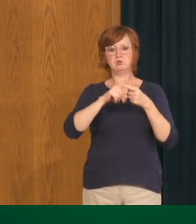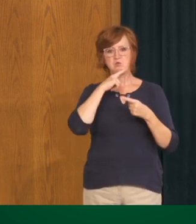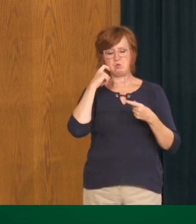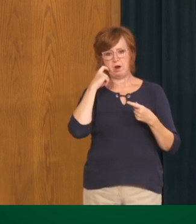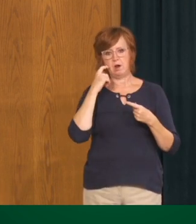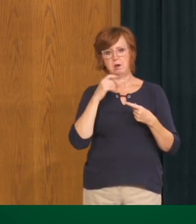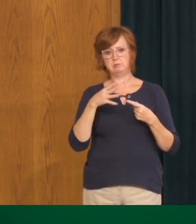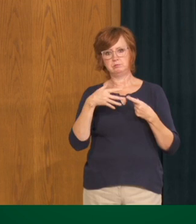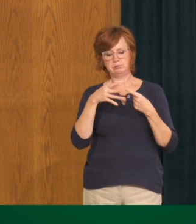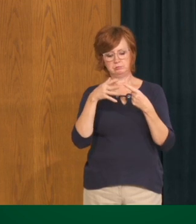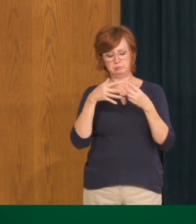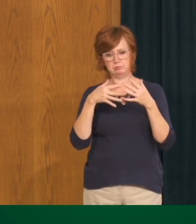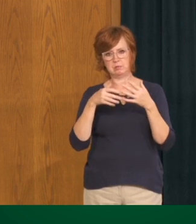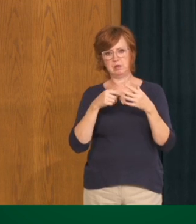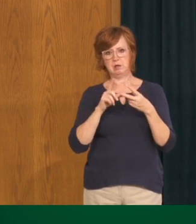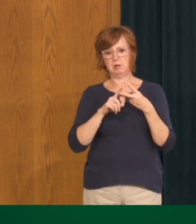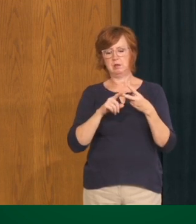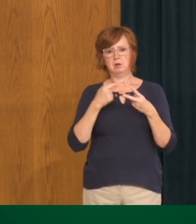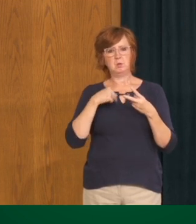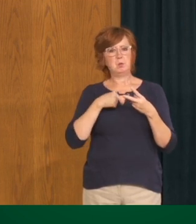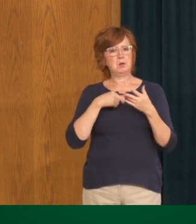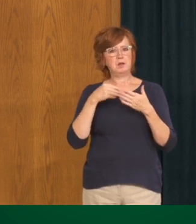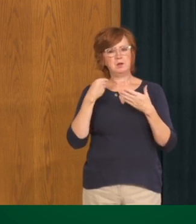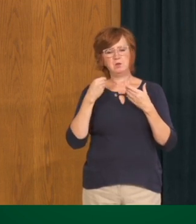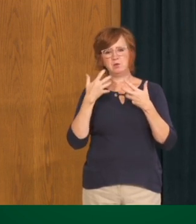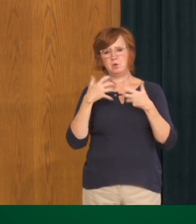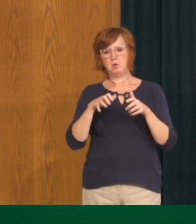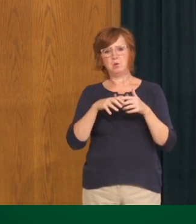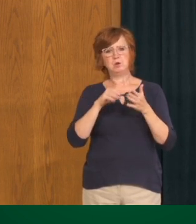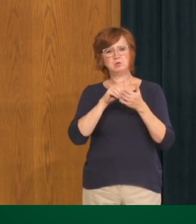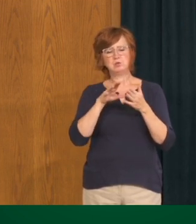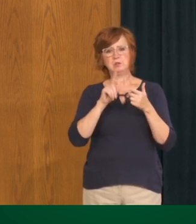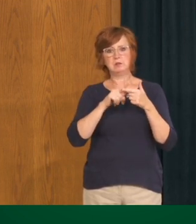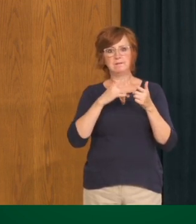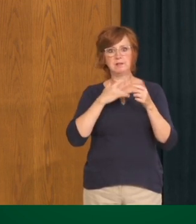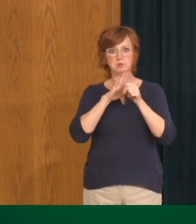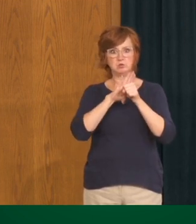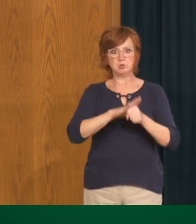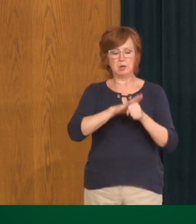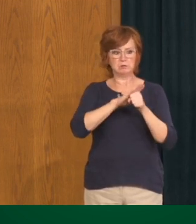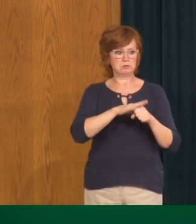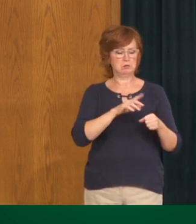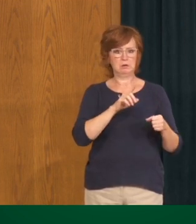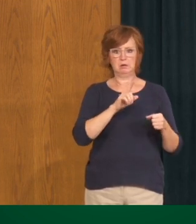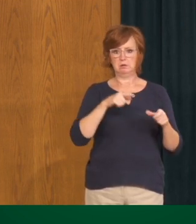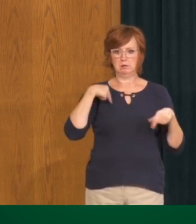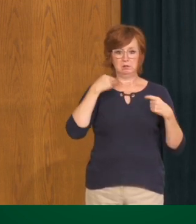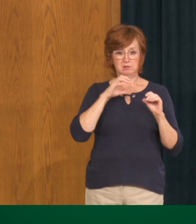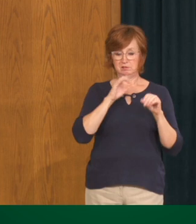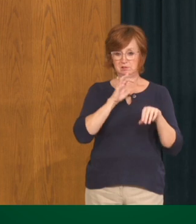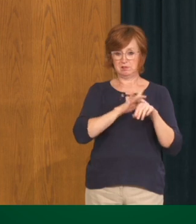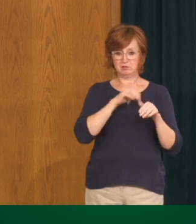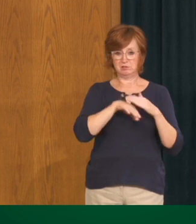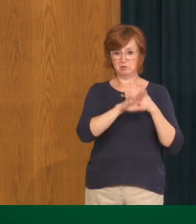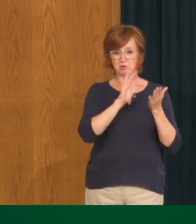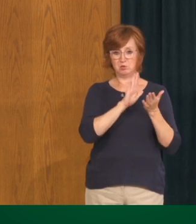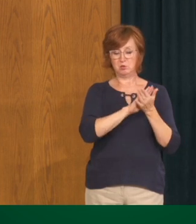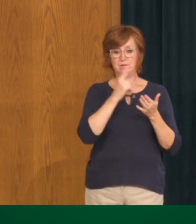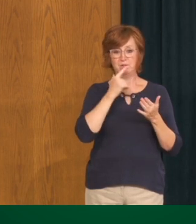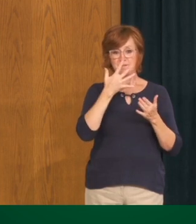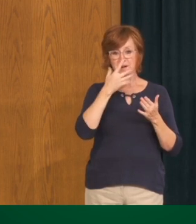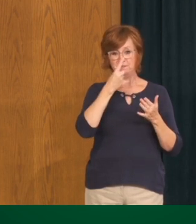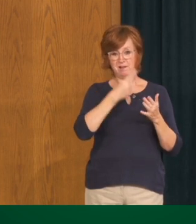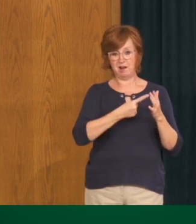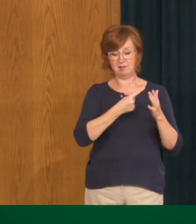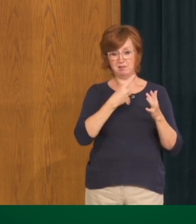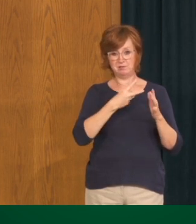be, too stressed out by all the new changes beyond, starting school again after 5.5 months. So again, mask